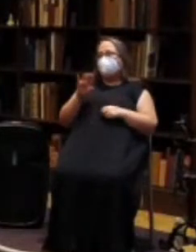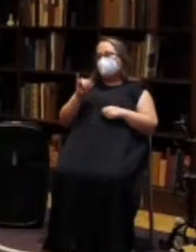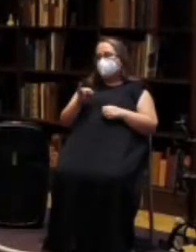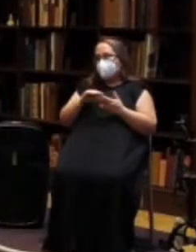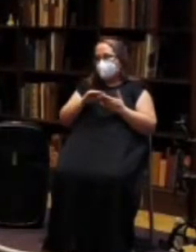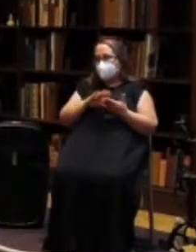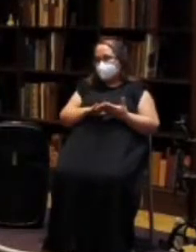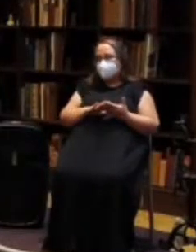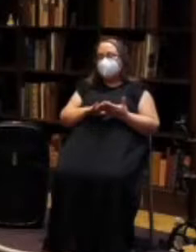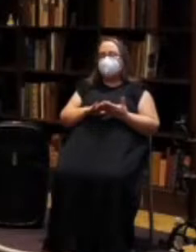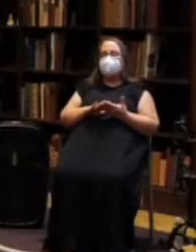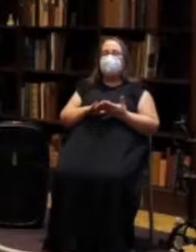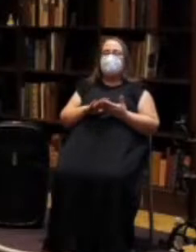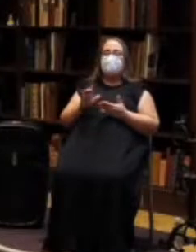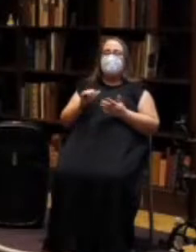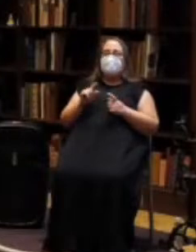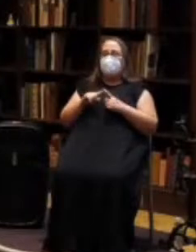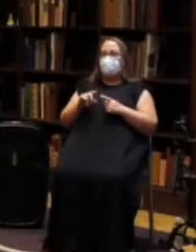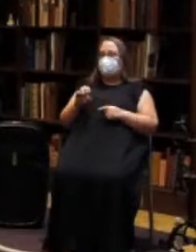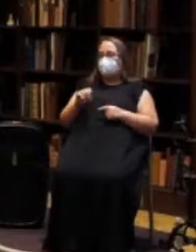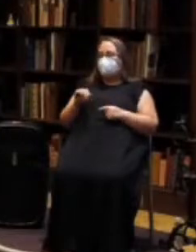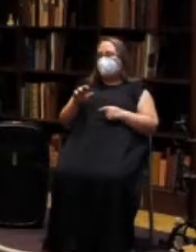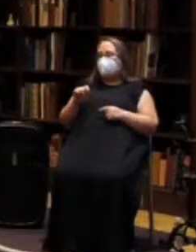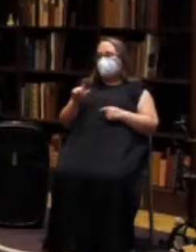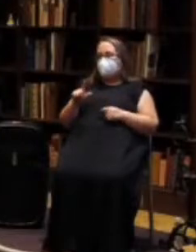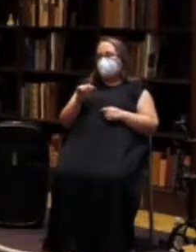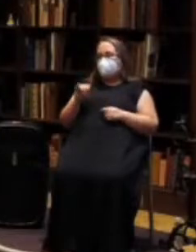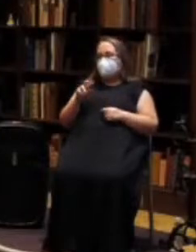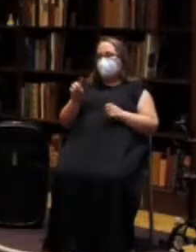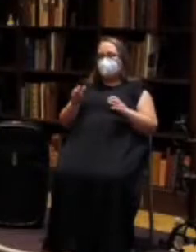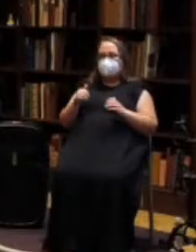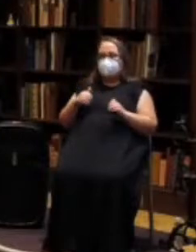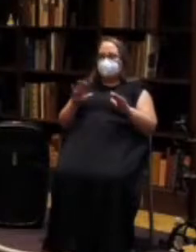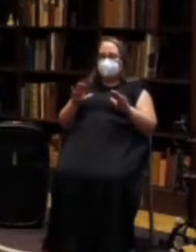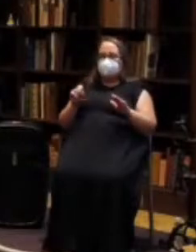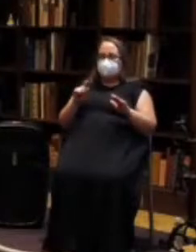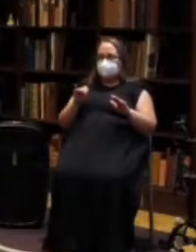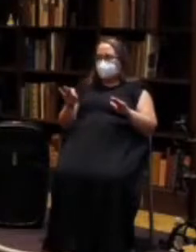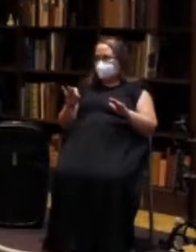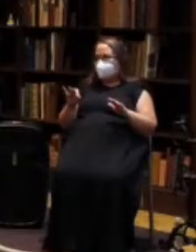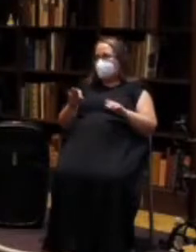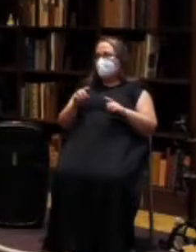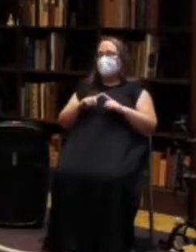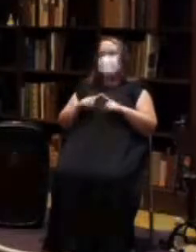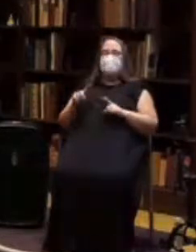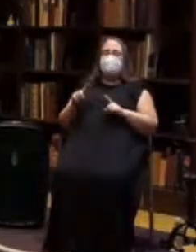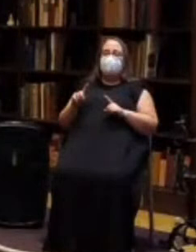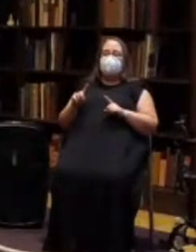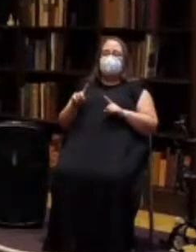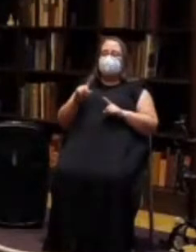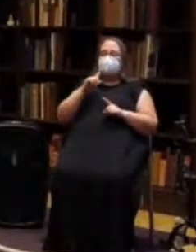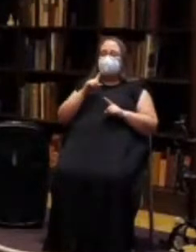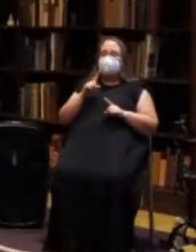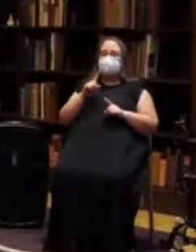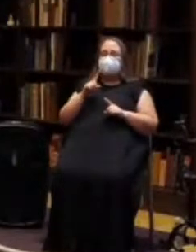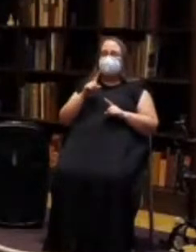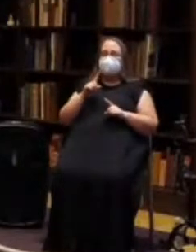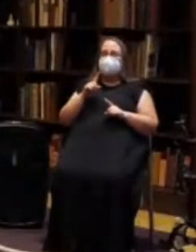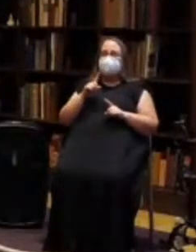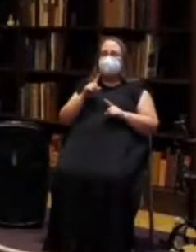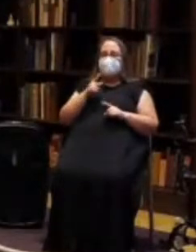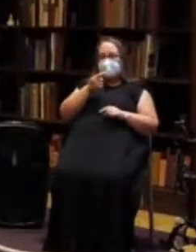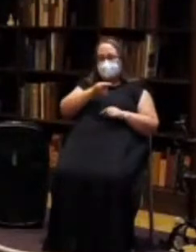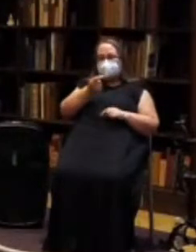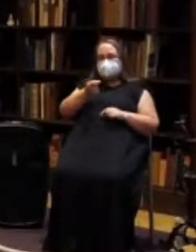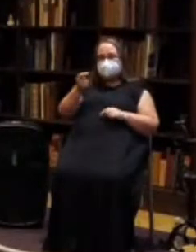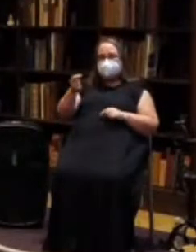FBI records, like going to Pratt Library's Maryland Room, which has amazing, amazing stuff. But it's really sort of